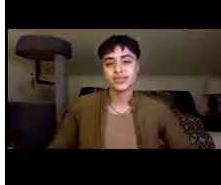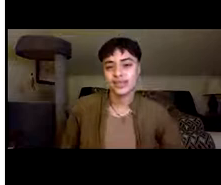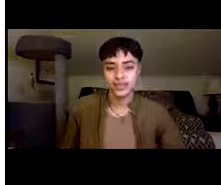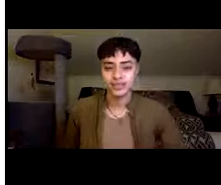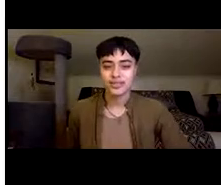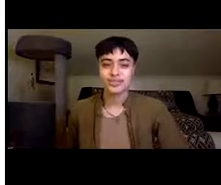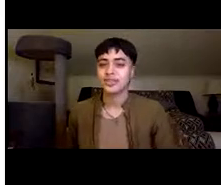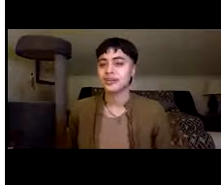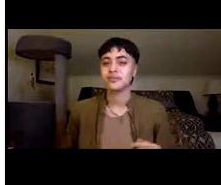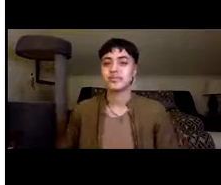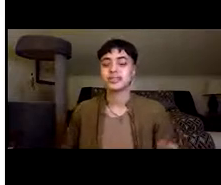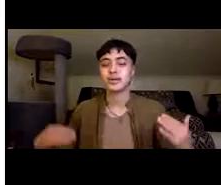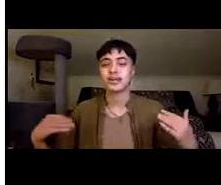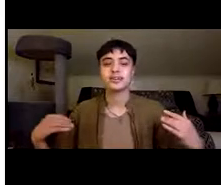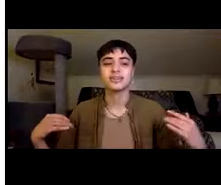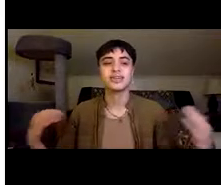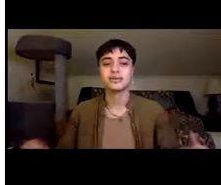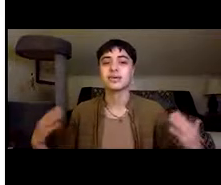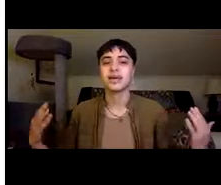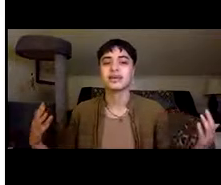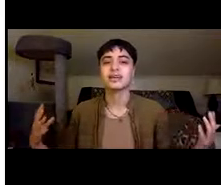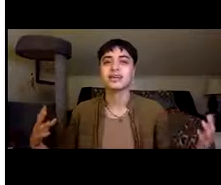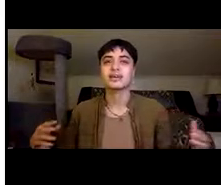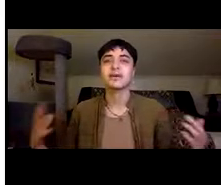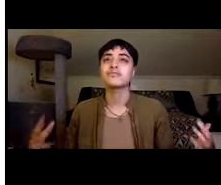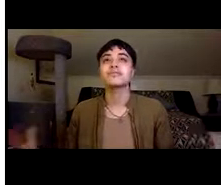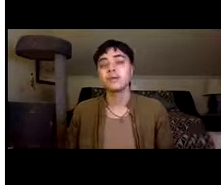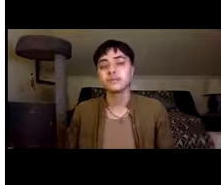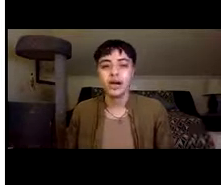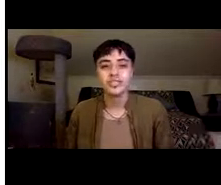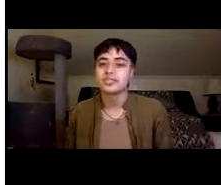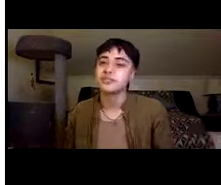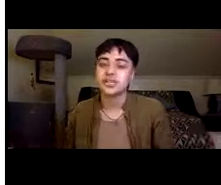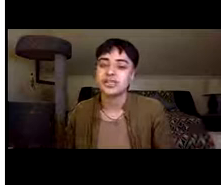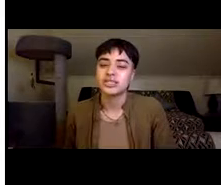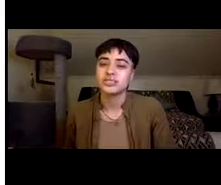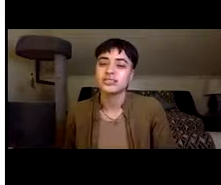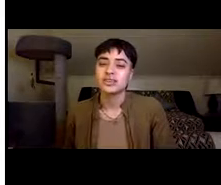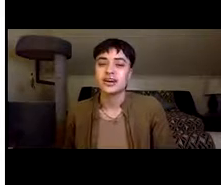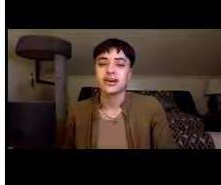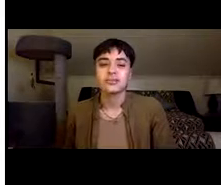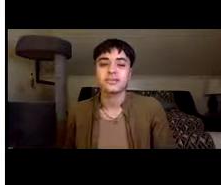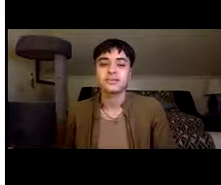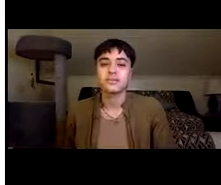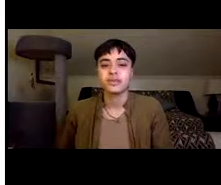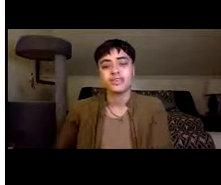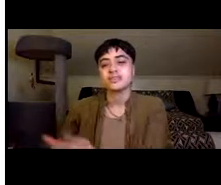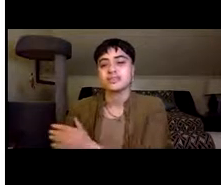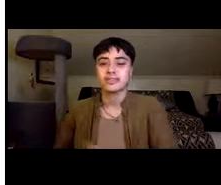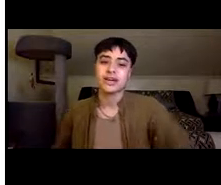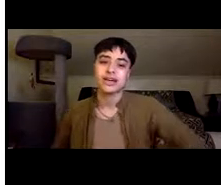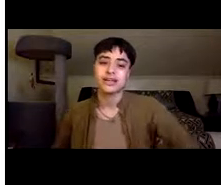and stickers. And so that's what my first big project was with